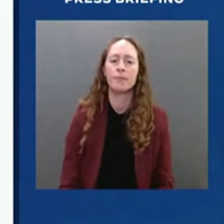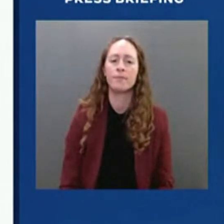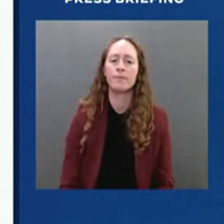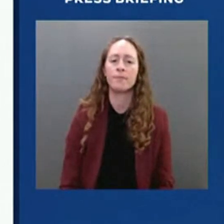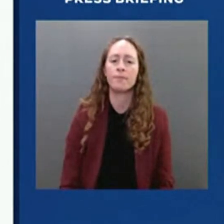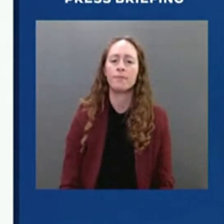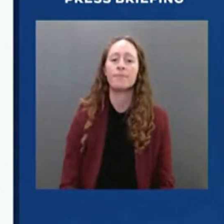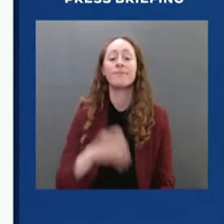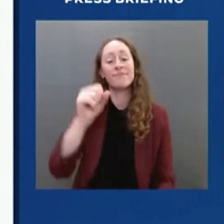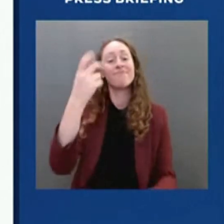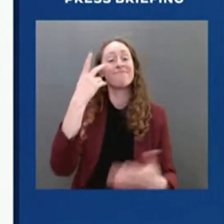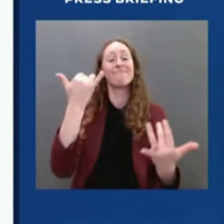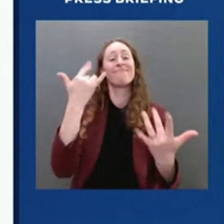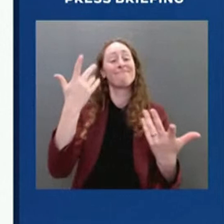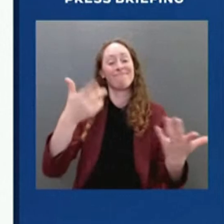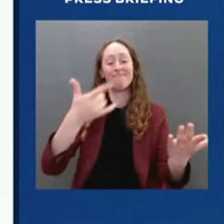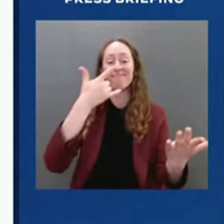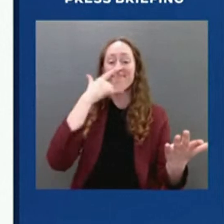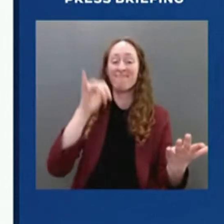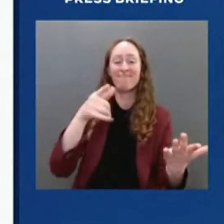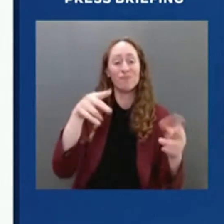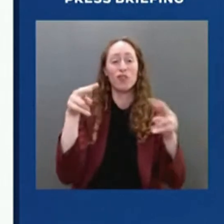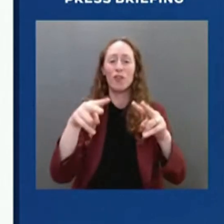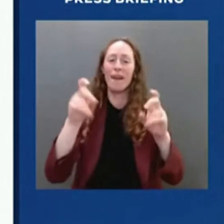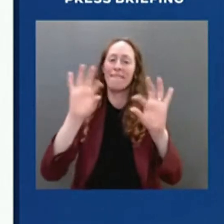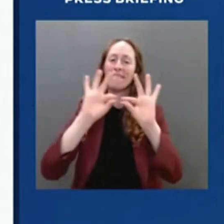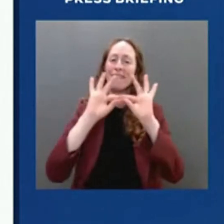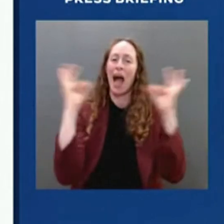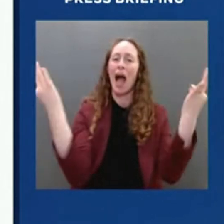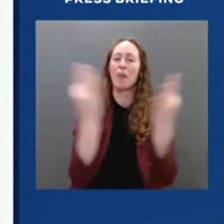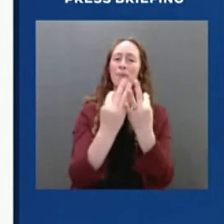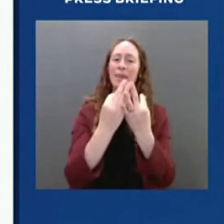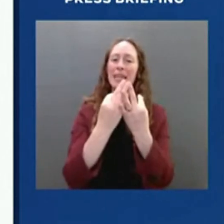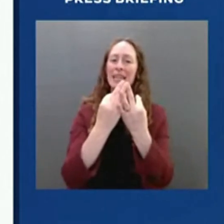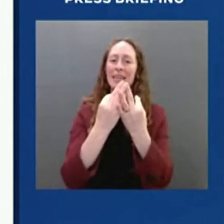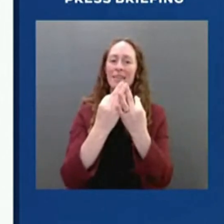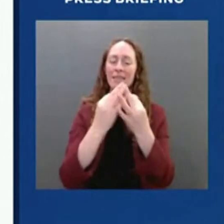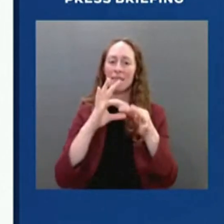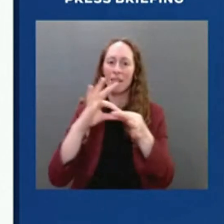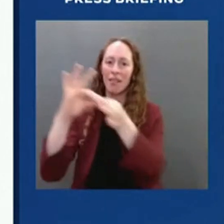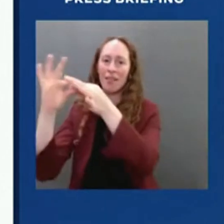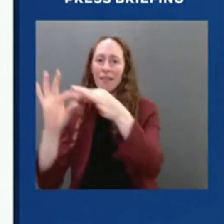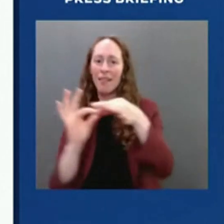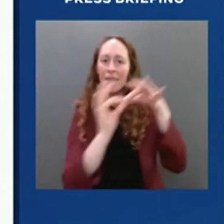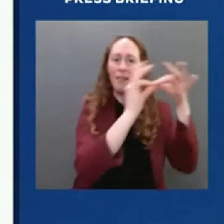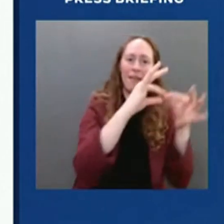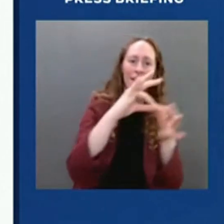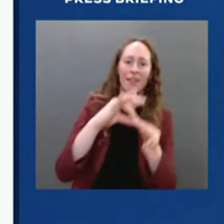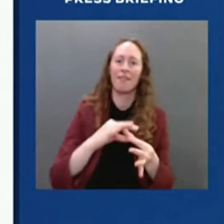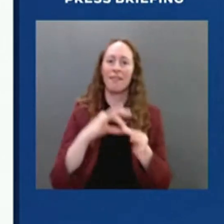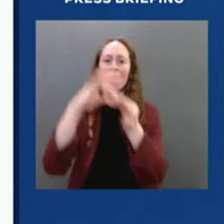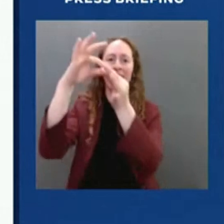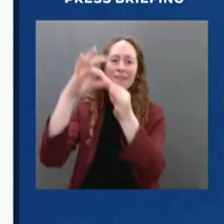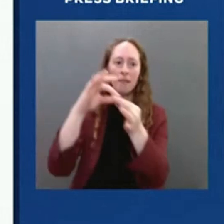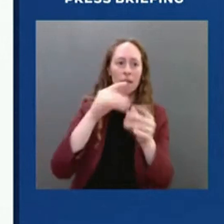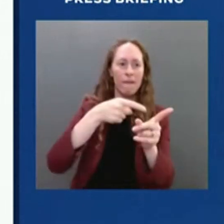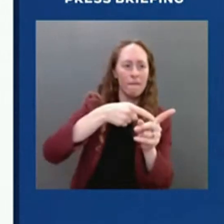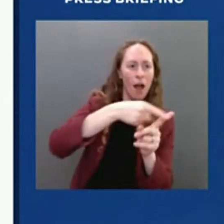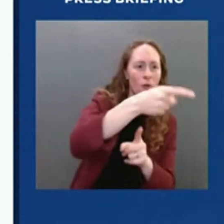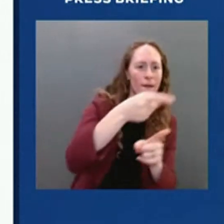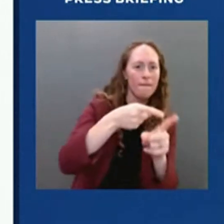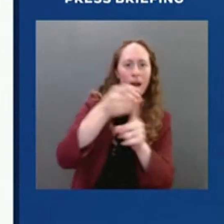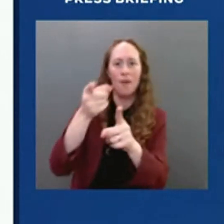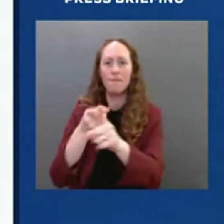which shows all the variants that we here in the United States and throughout the world have experienced with